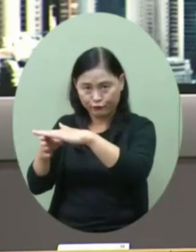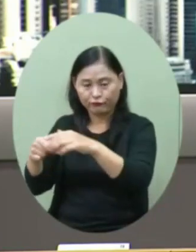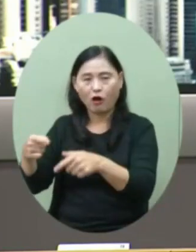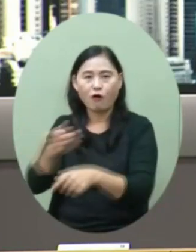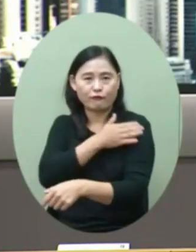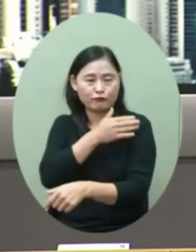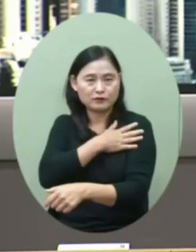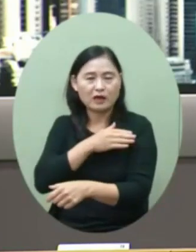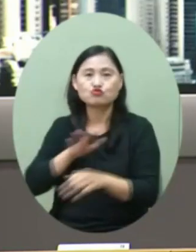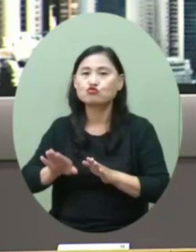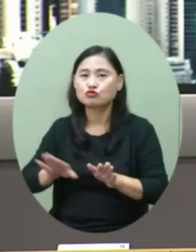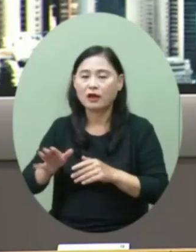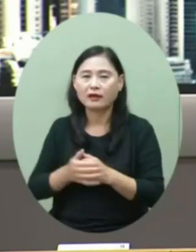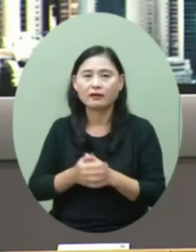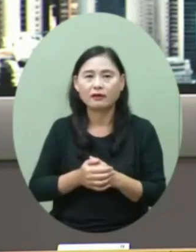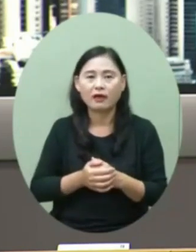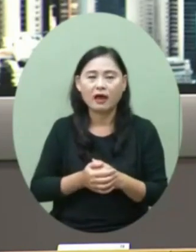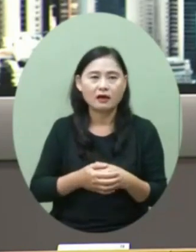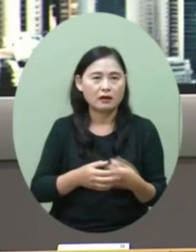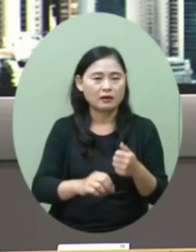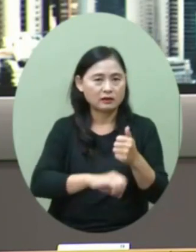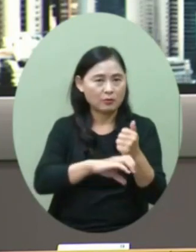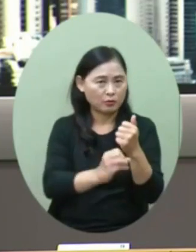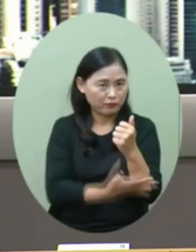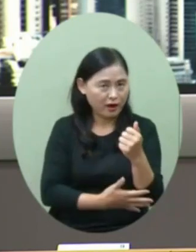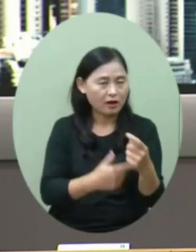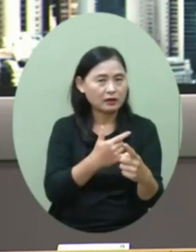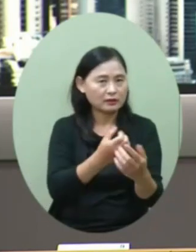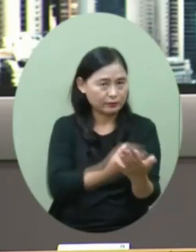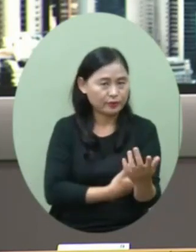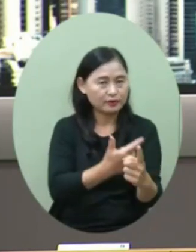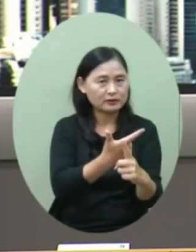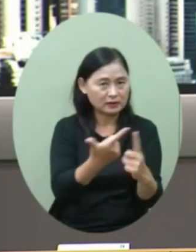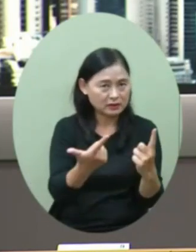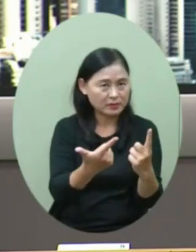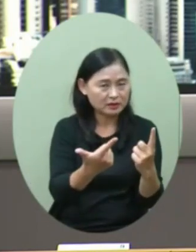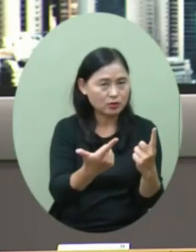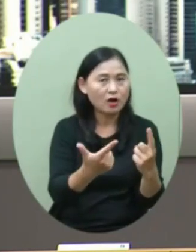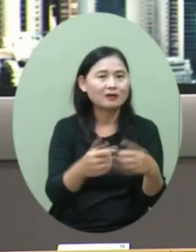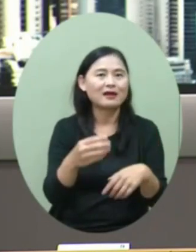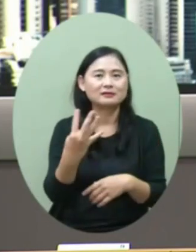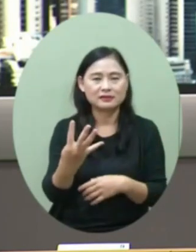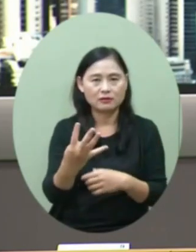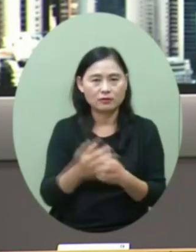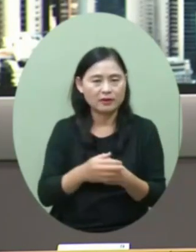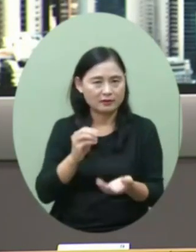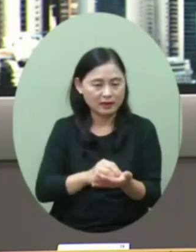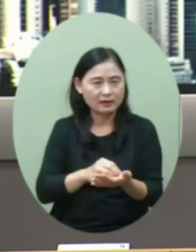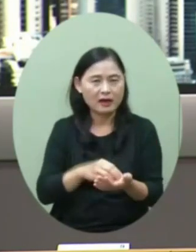over to the Office for Safeguarding National Security, then this will